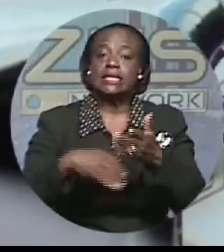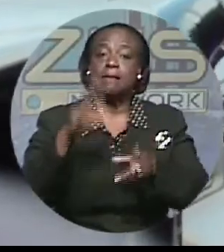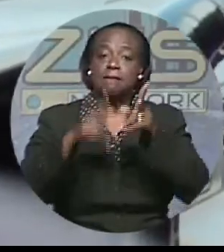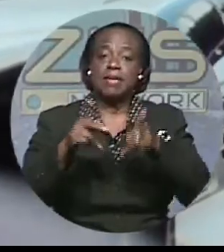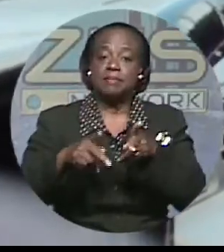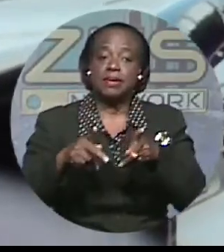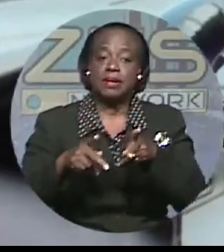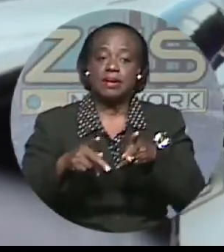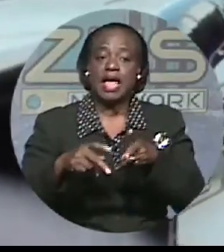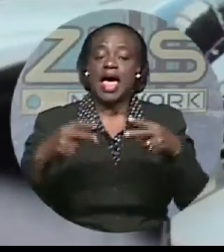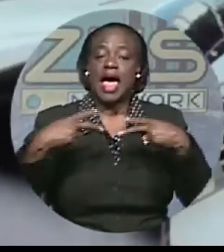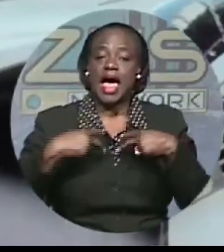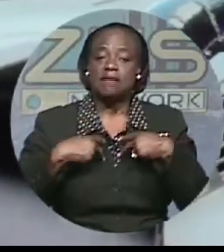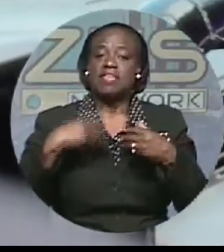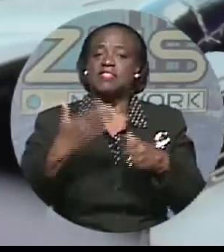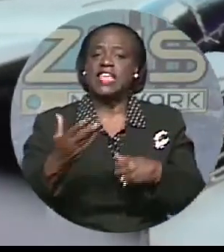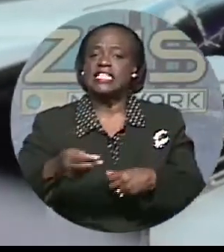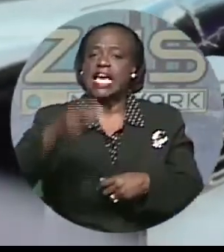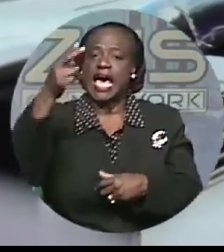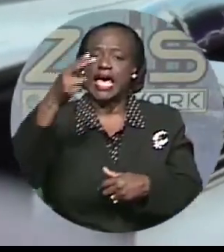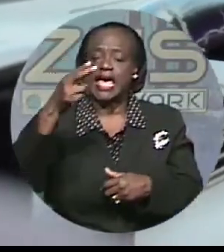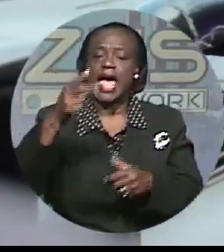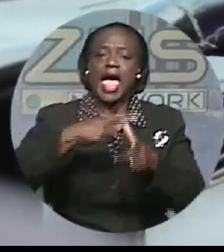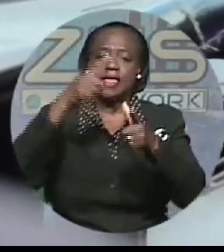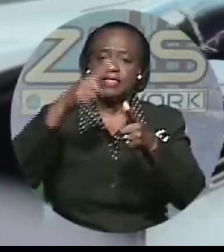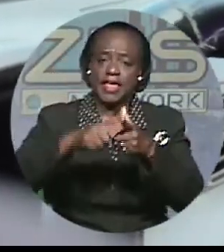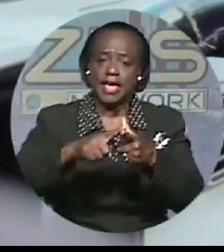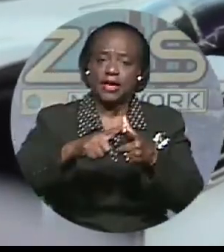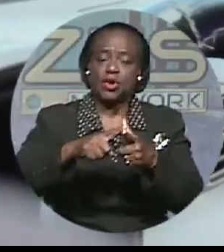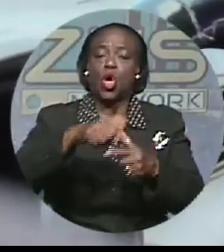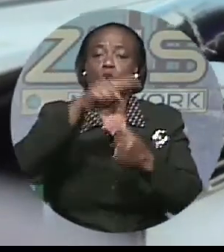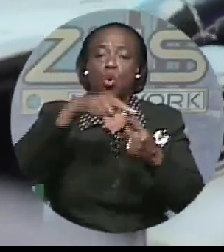had their stuff up high, and when what kicking, they going up